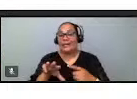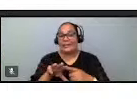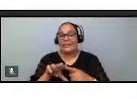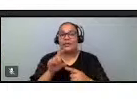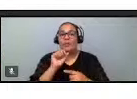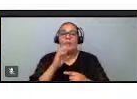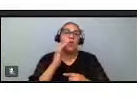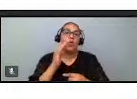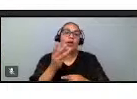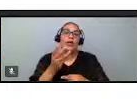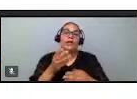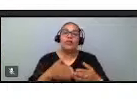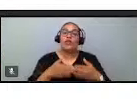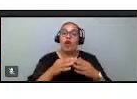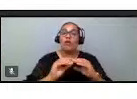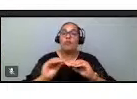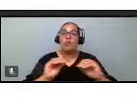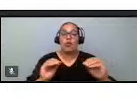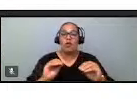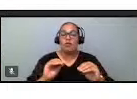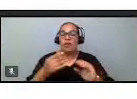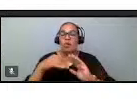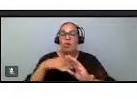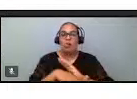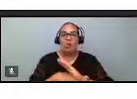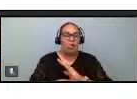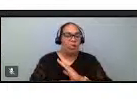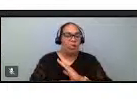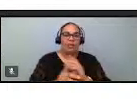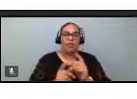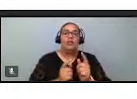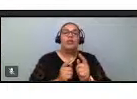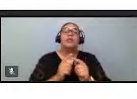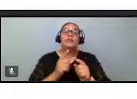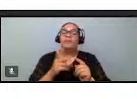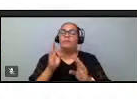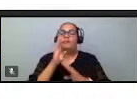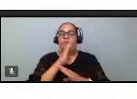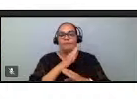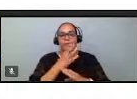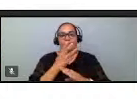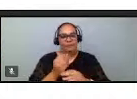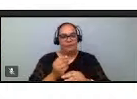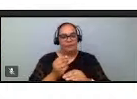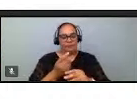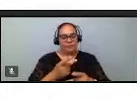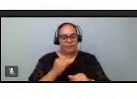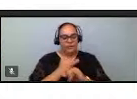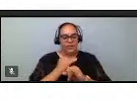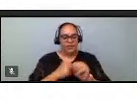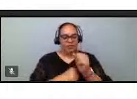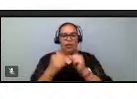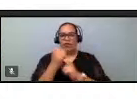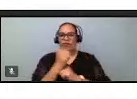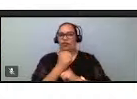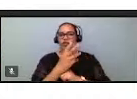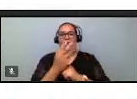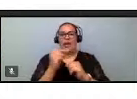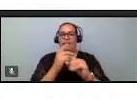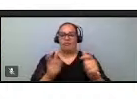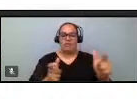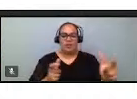when cargo movement went pearshaped is that there was no institutional structure to